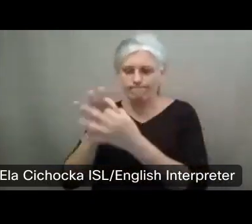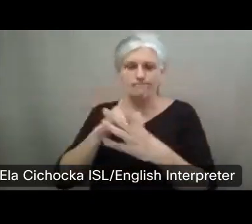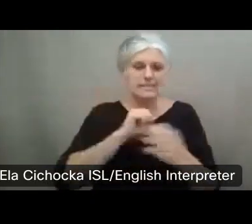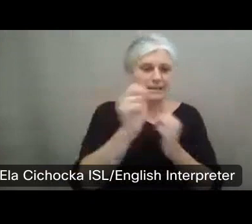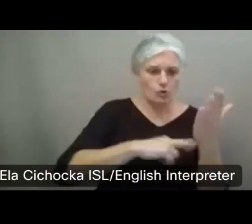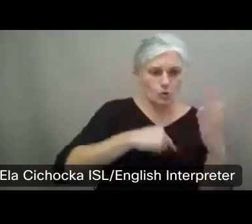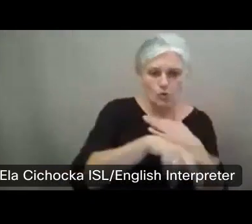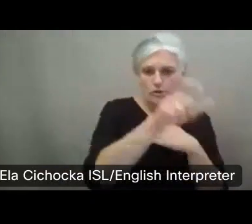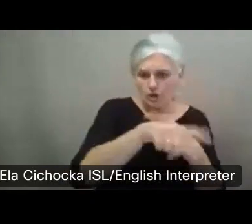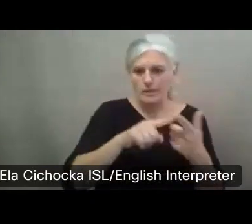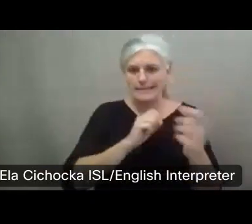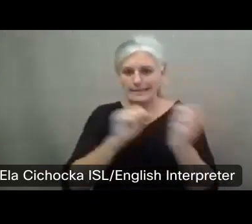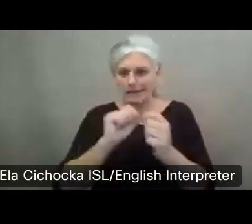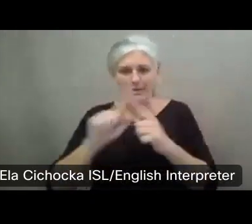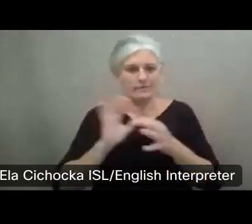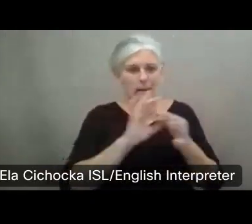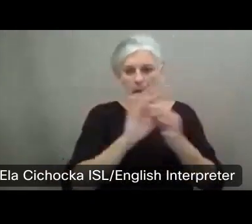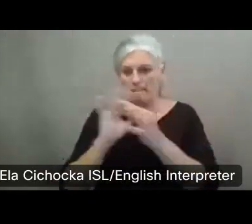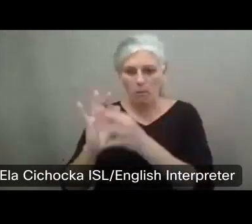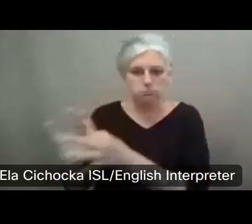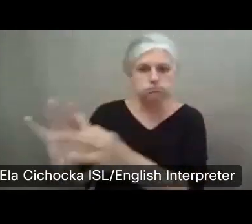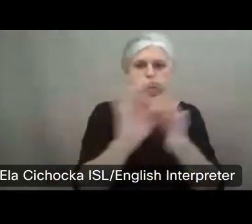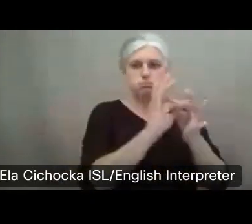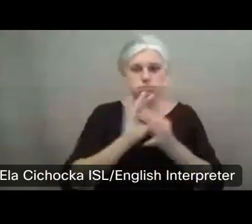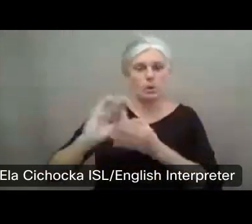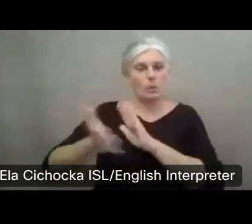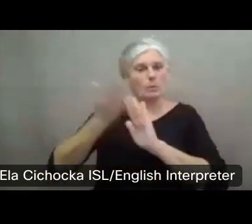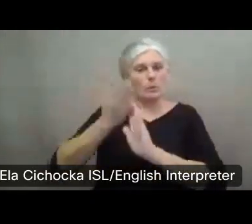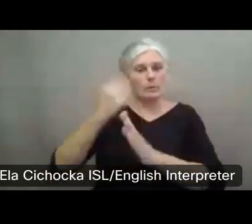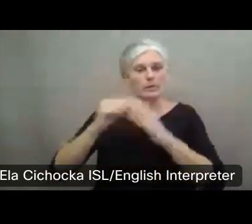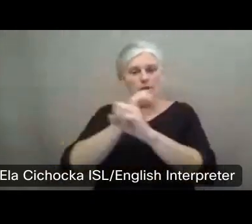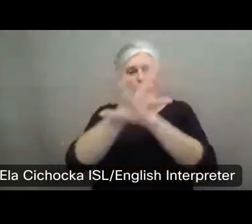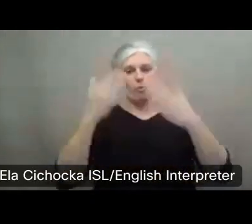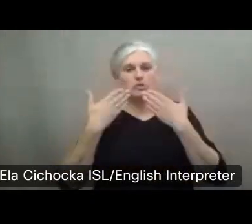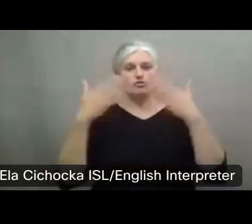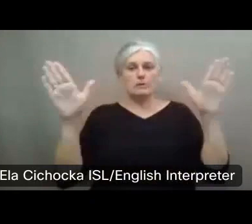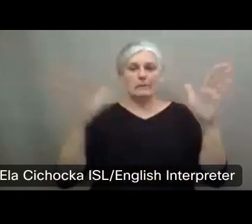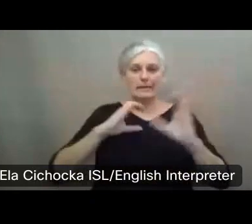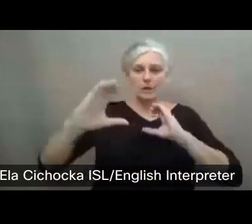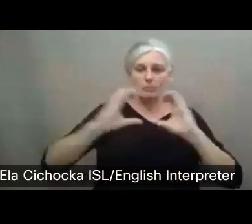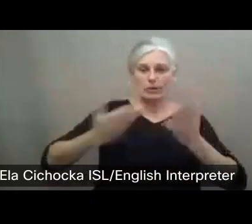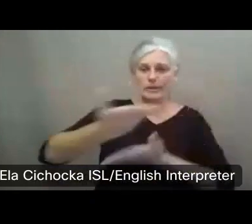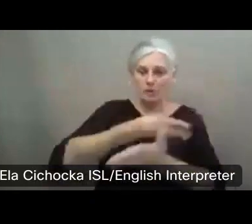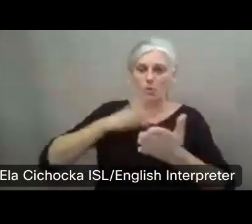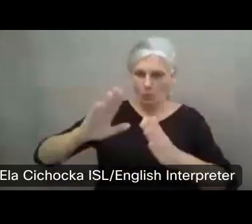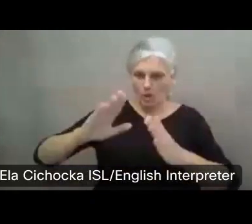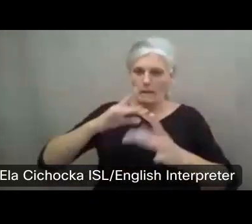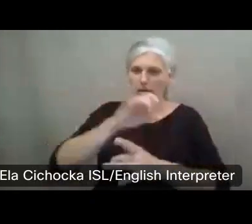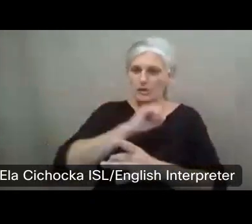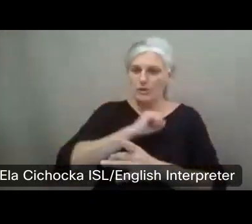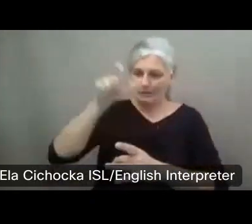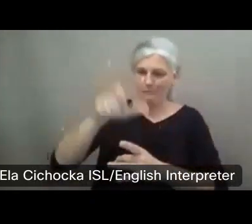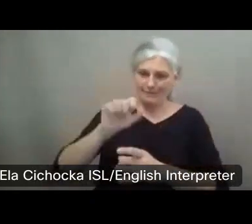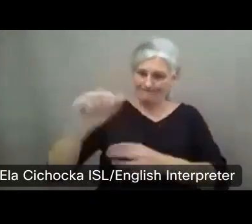I suppose, the key element that will build on that open, honest and transparent communication. And that it